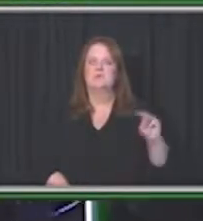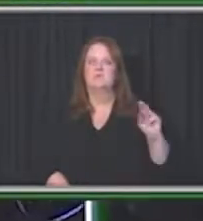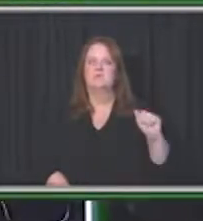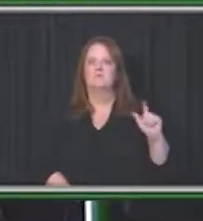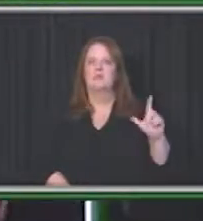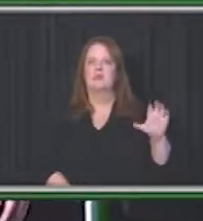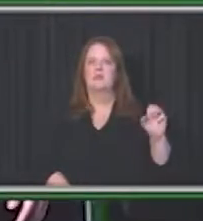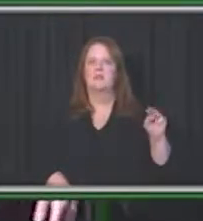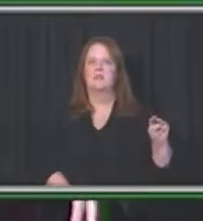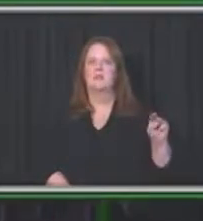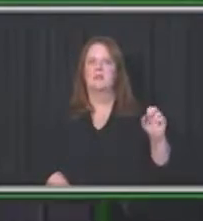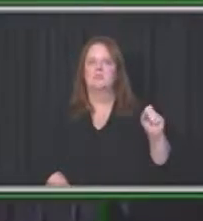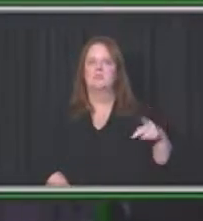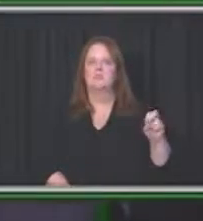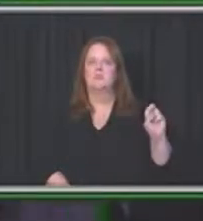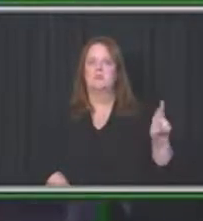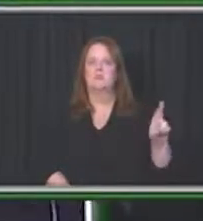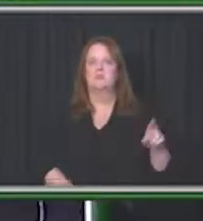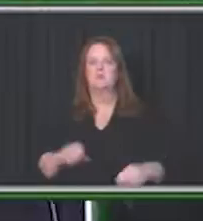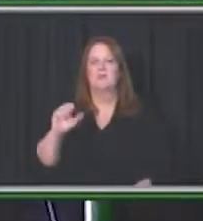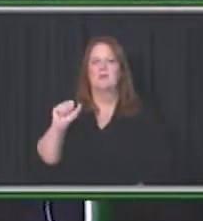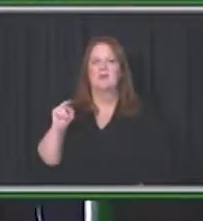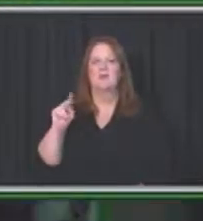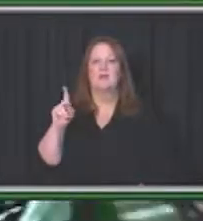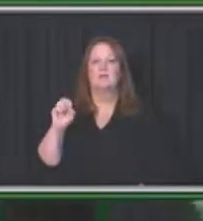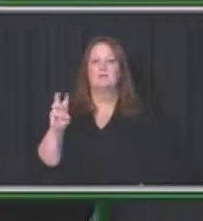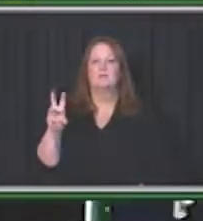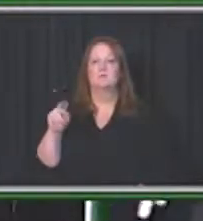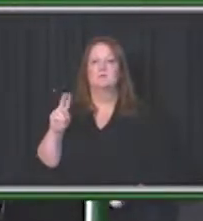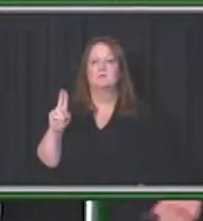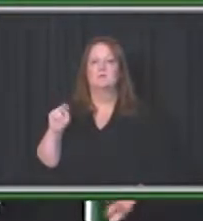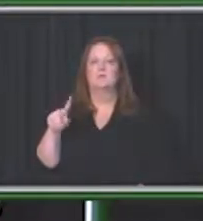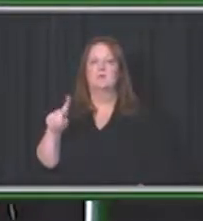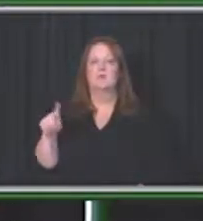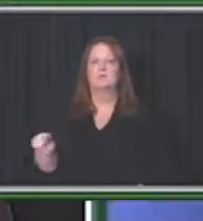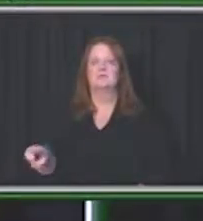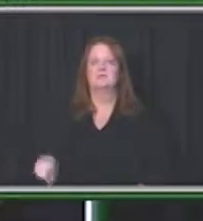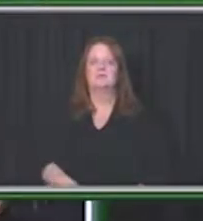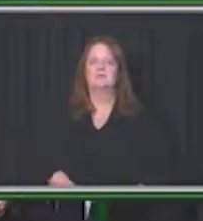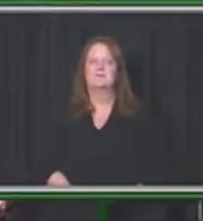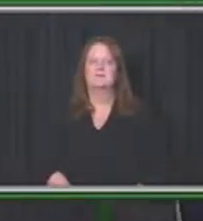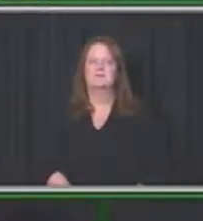Malcolm Springer. Andrew Munez.